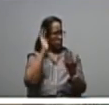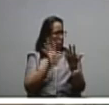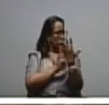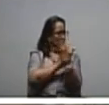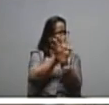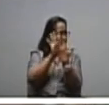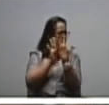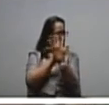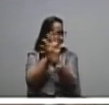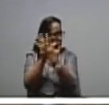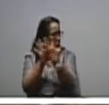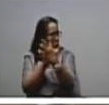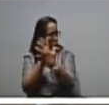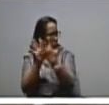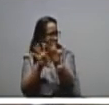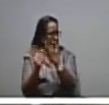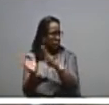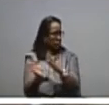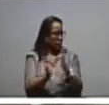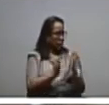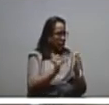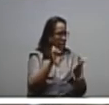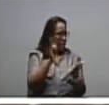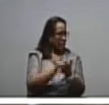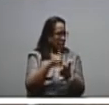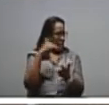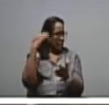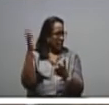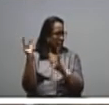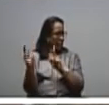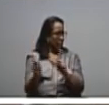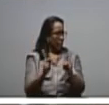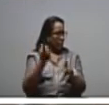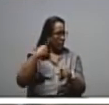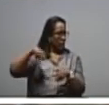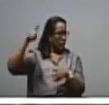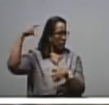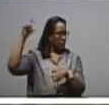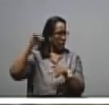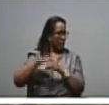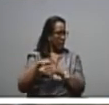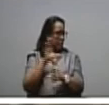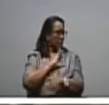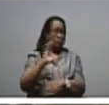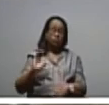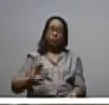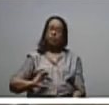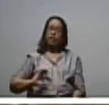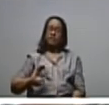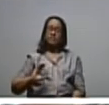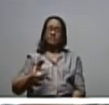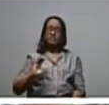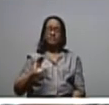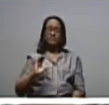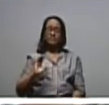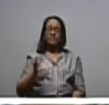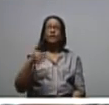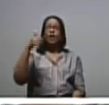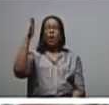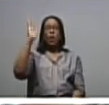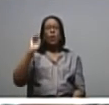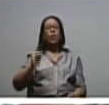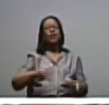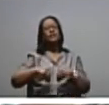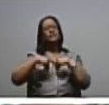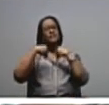head, everything in the heavens and everything on earth. And so he gives us the freedom